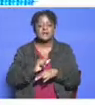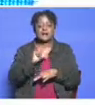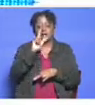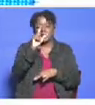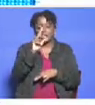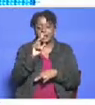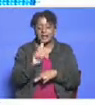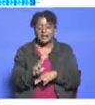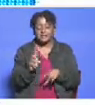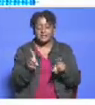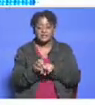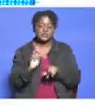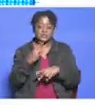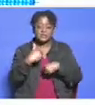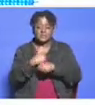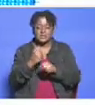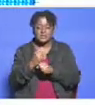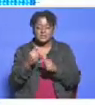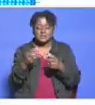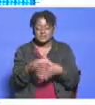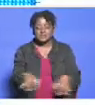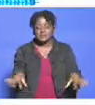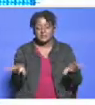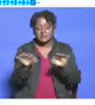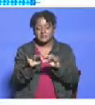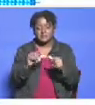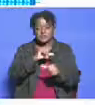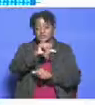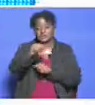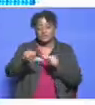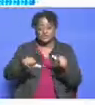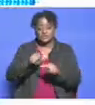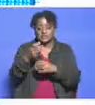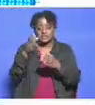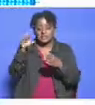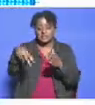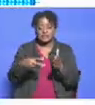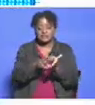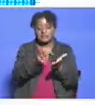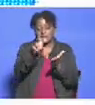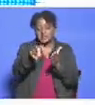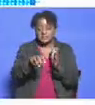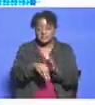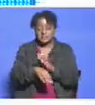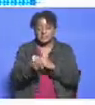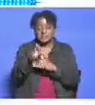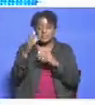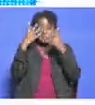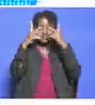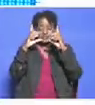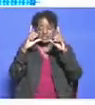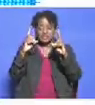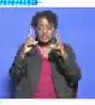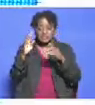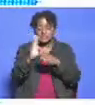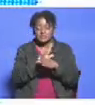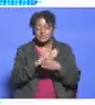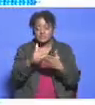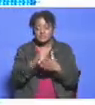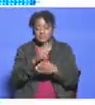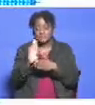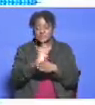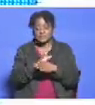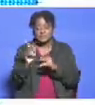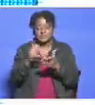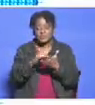making significant social investments in education, entrepreneurship programs,